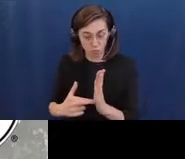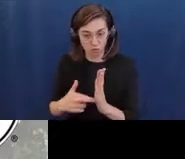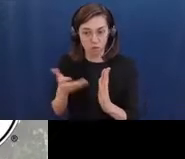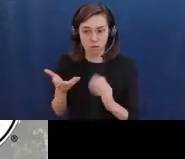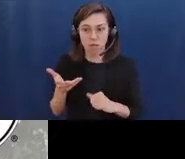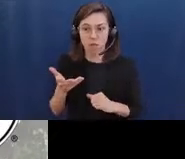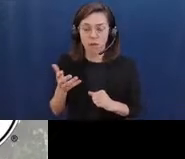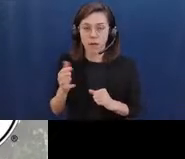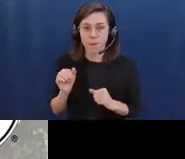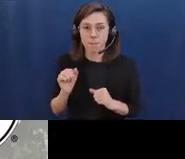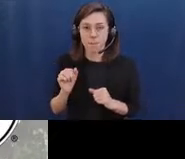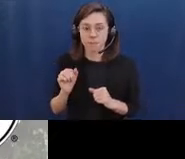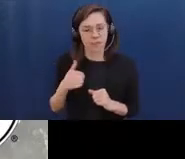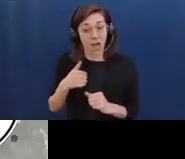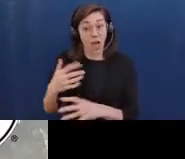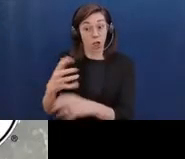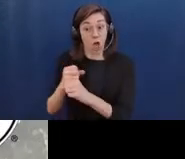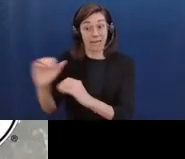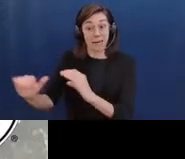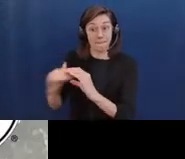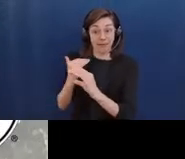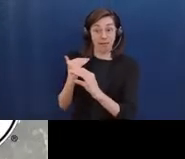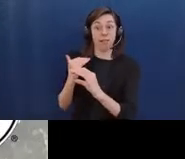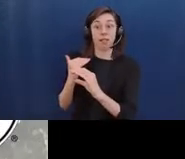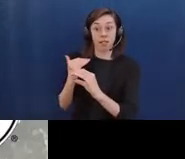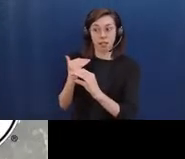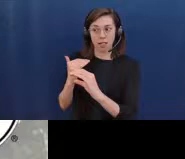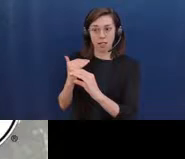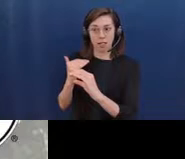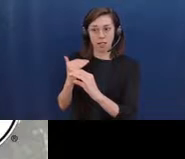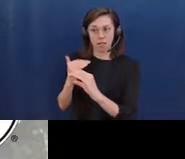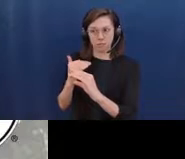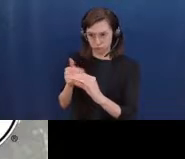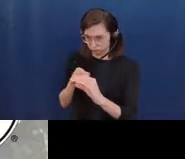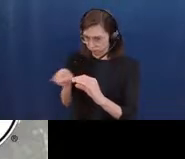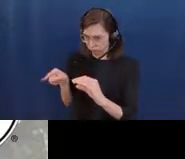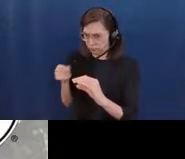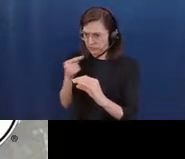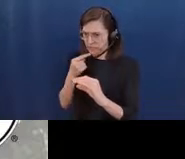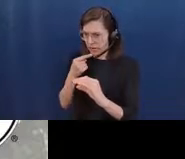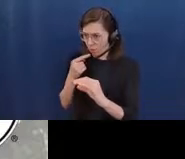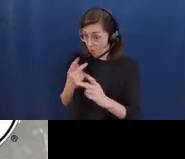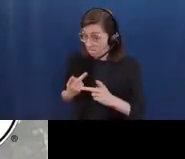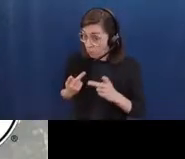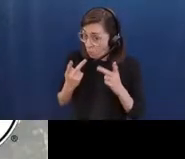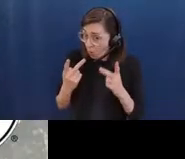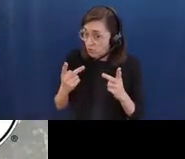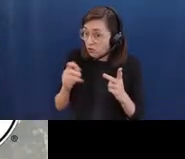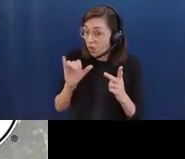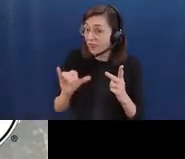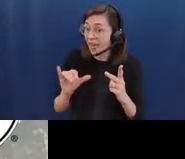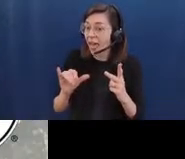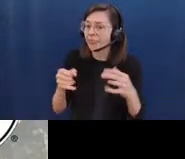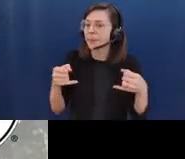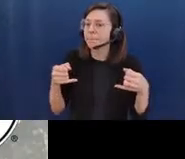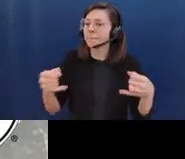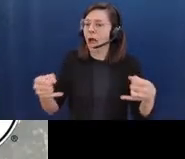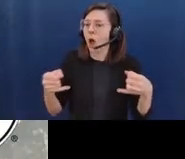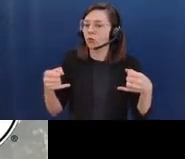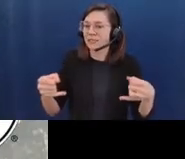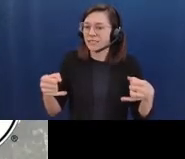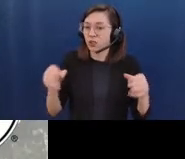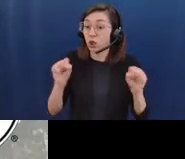mean, I received an email saying that there was a proposal that the rule could sort of be the boundaries could